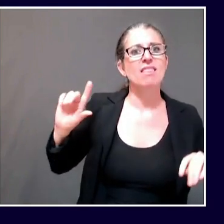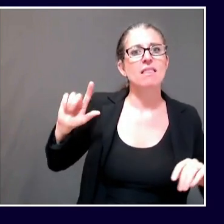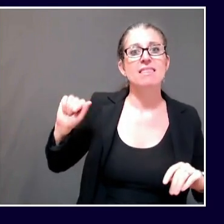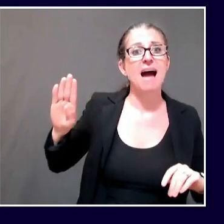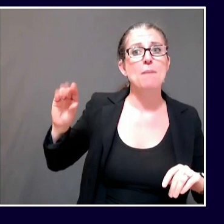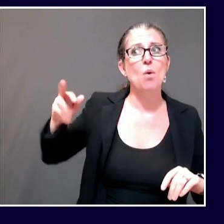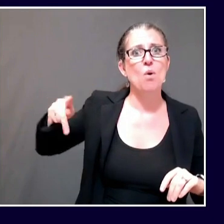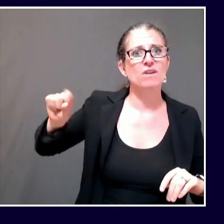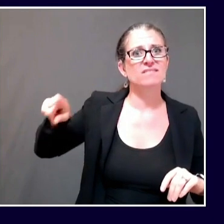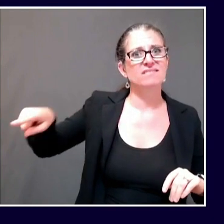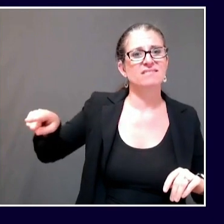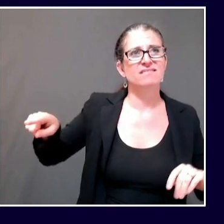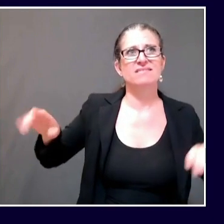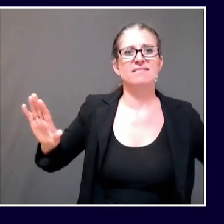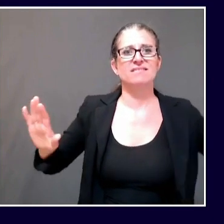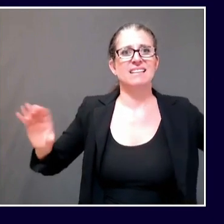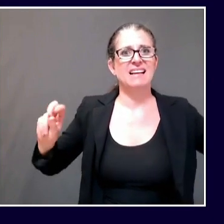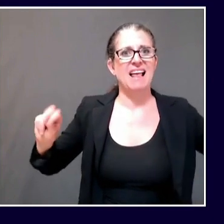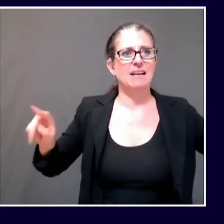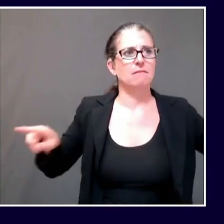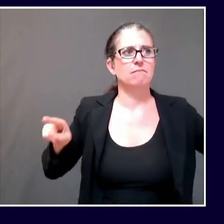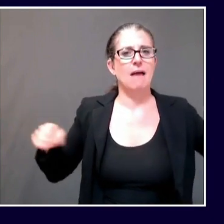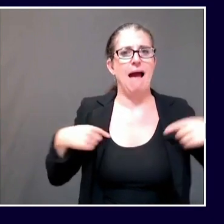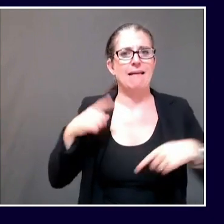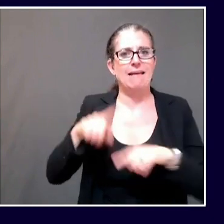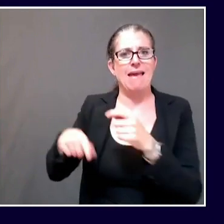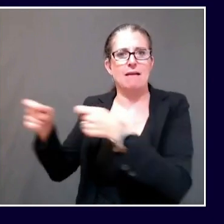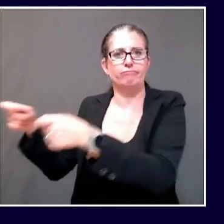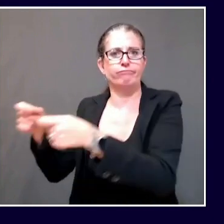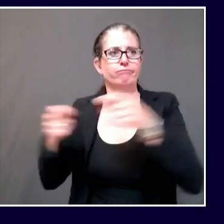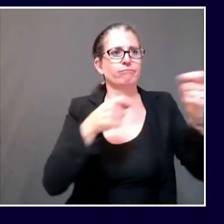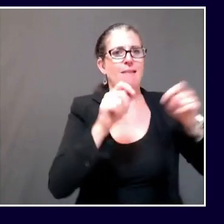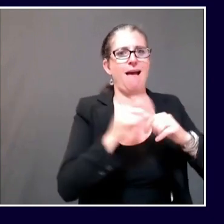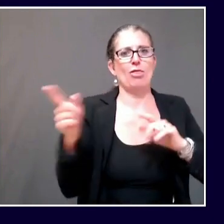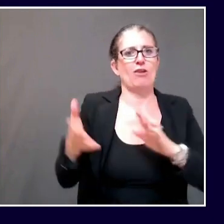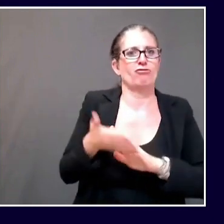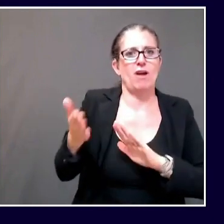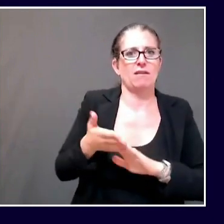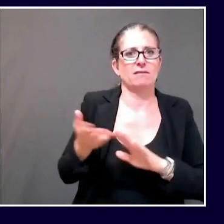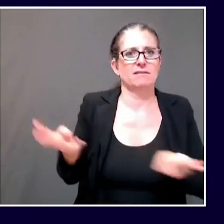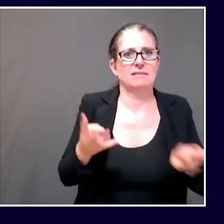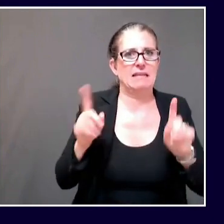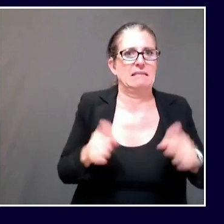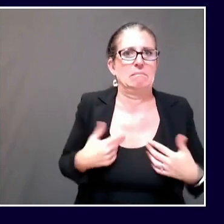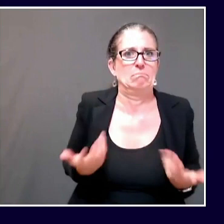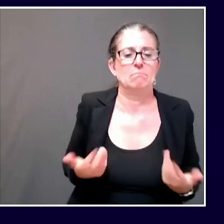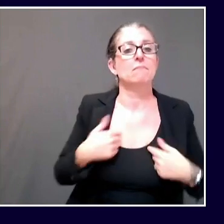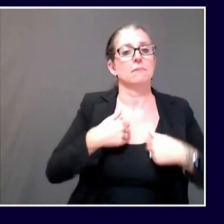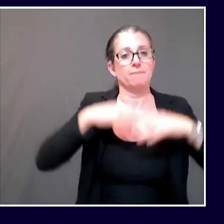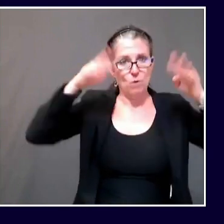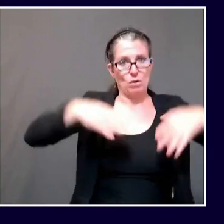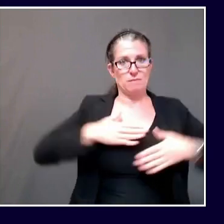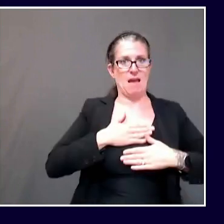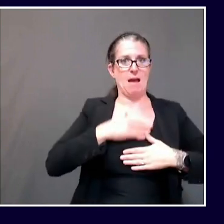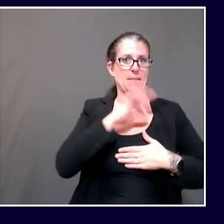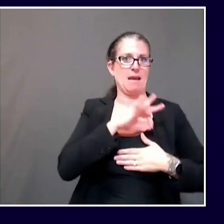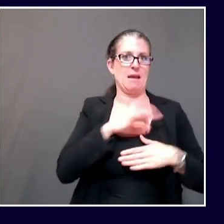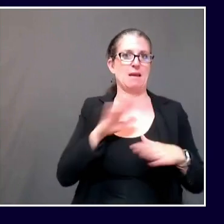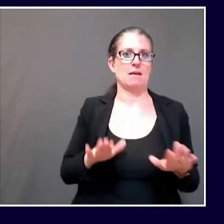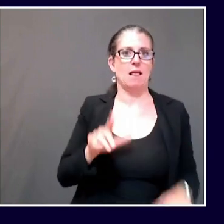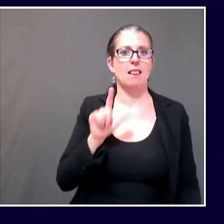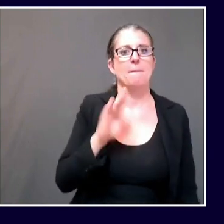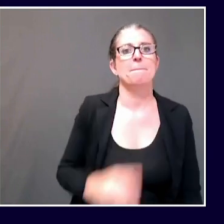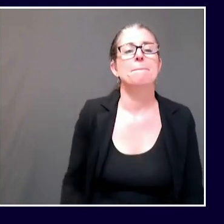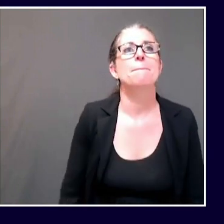what we can control is the speed with which we deliver a result, conduct the test, and provide a result from the moment